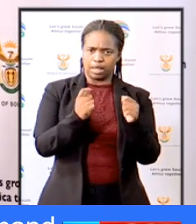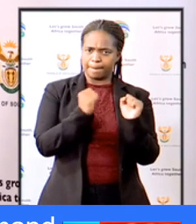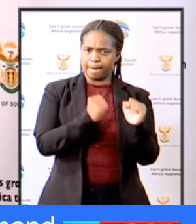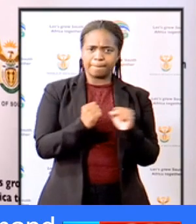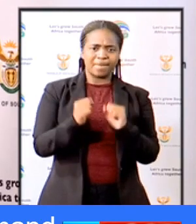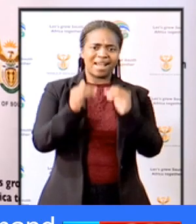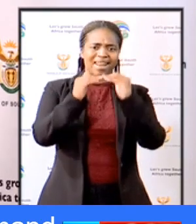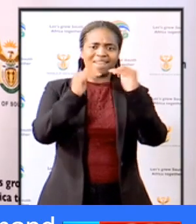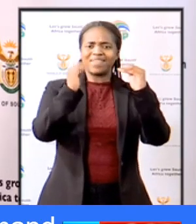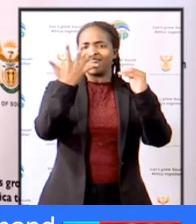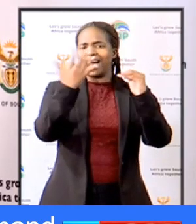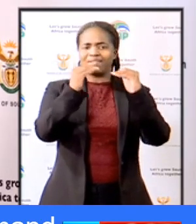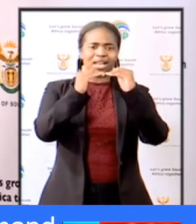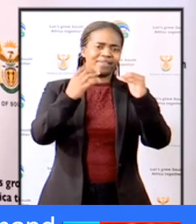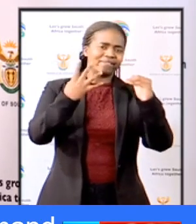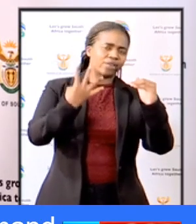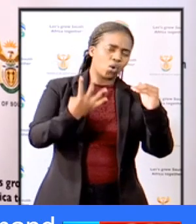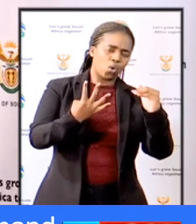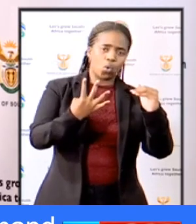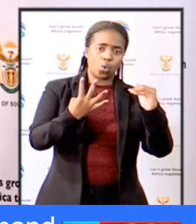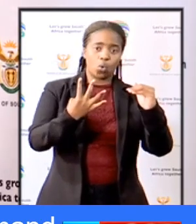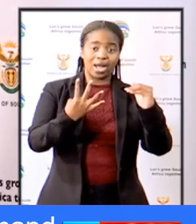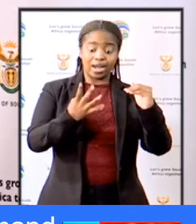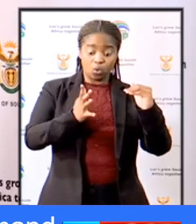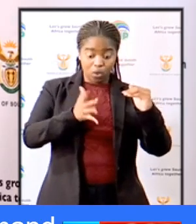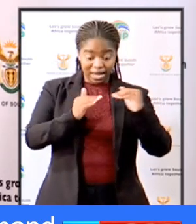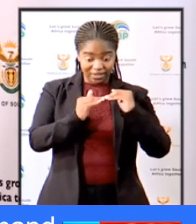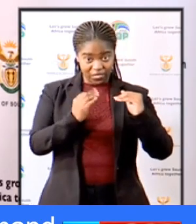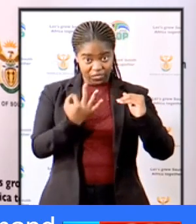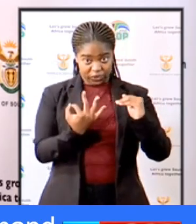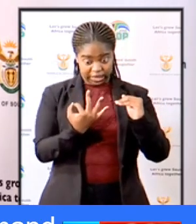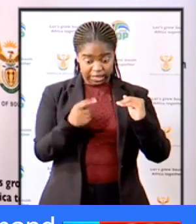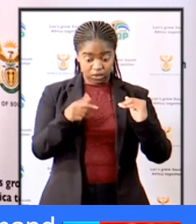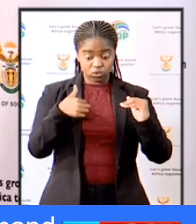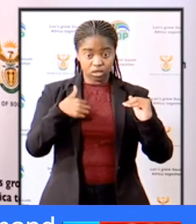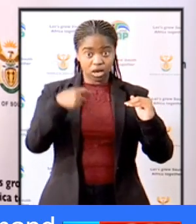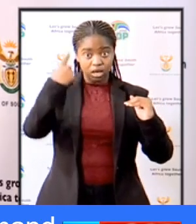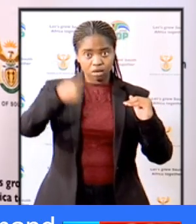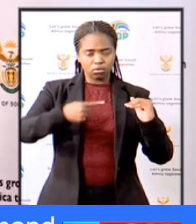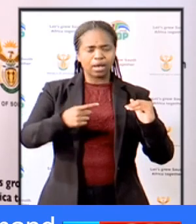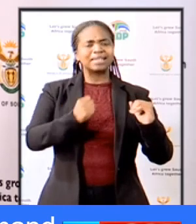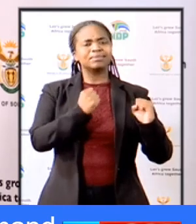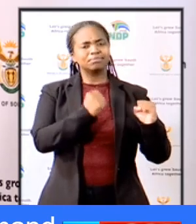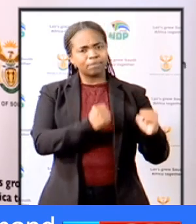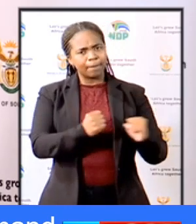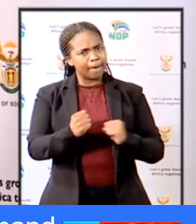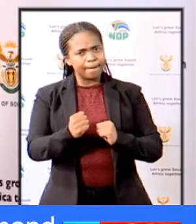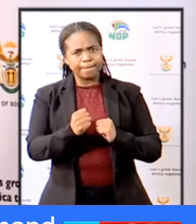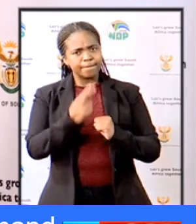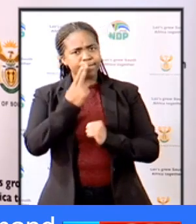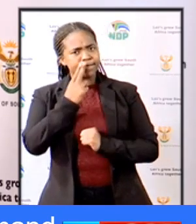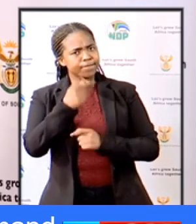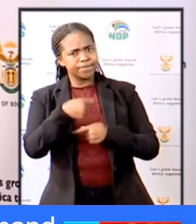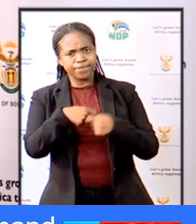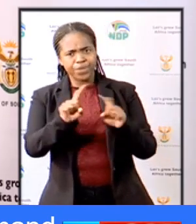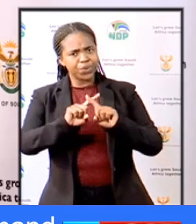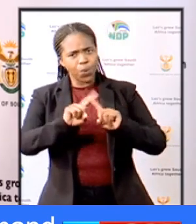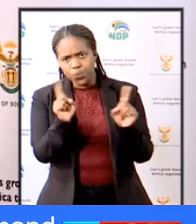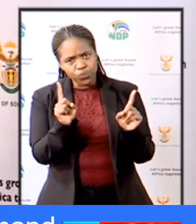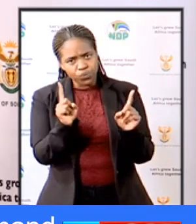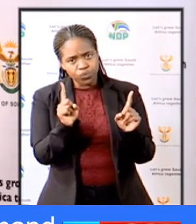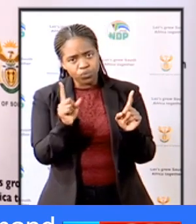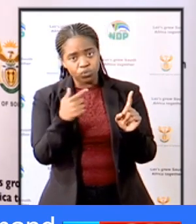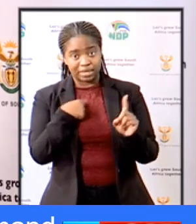at level 5 and of level 4, we are now at level 3. We are continuing with the ban on tobacco. I'm just